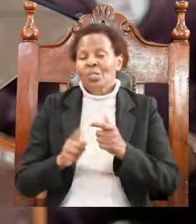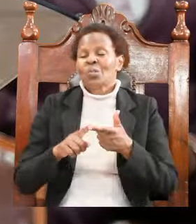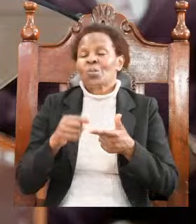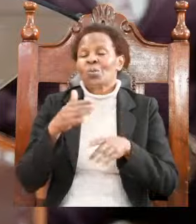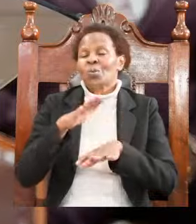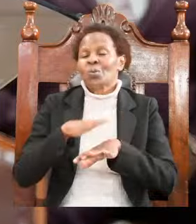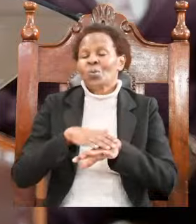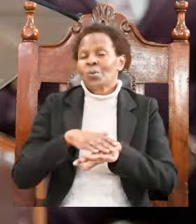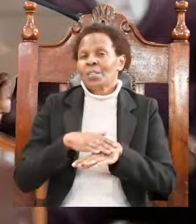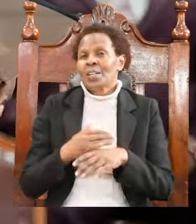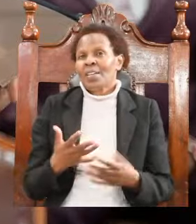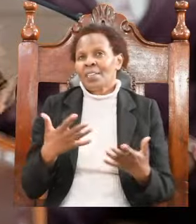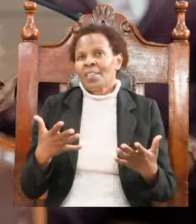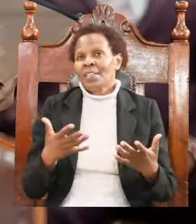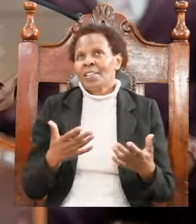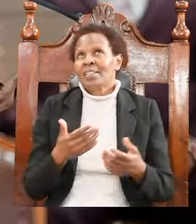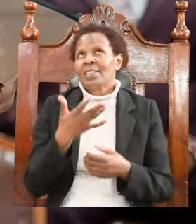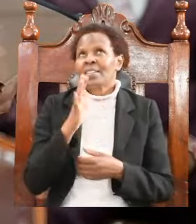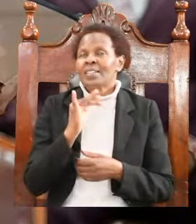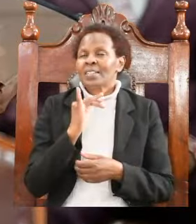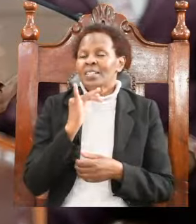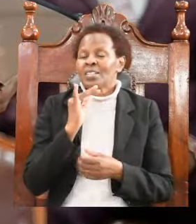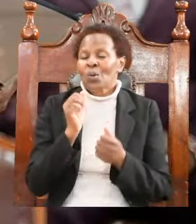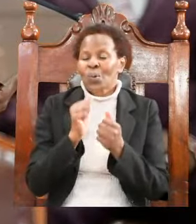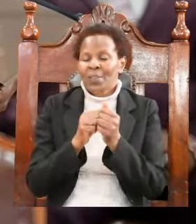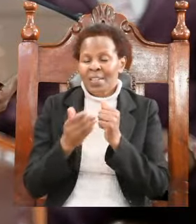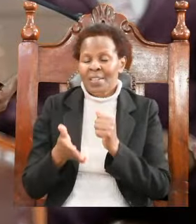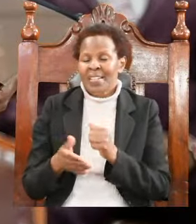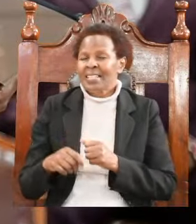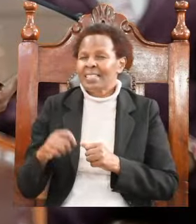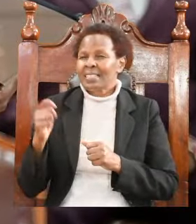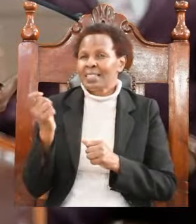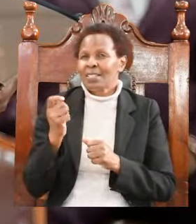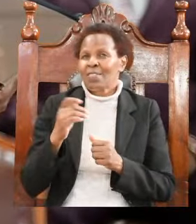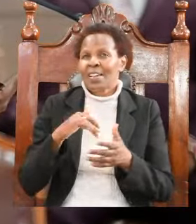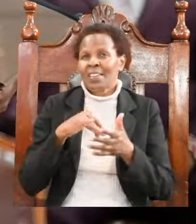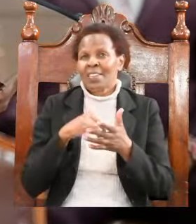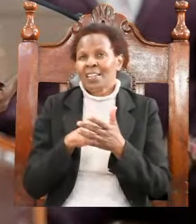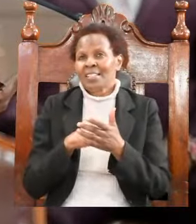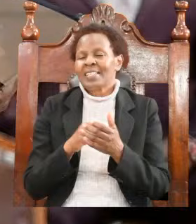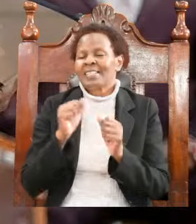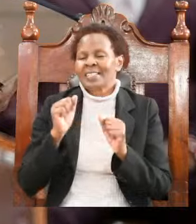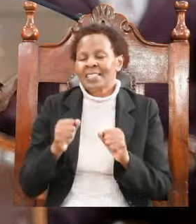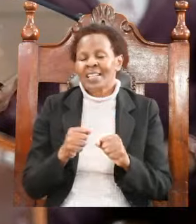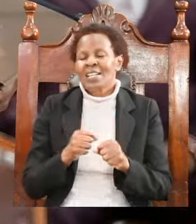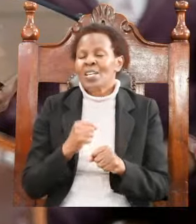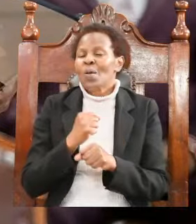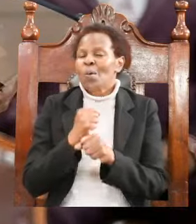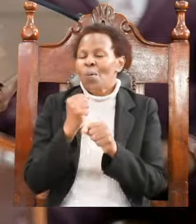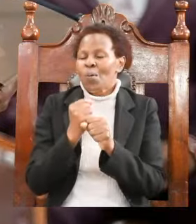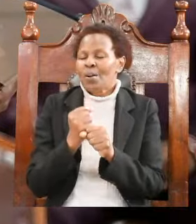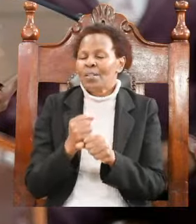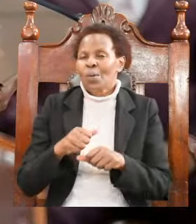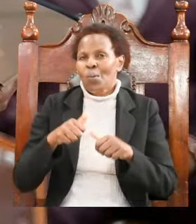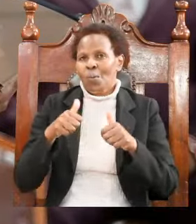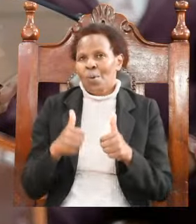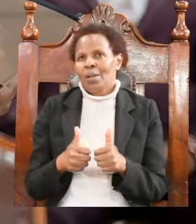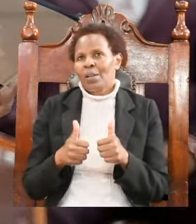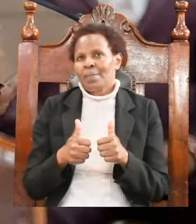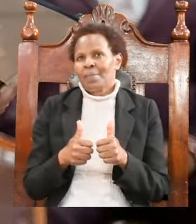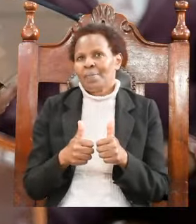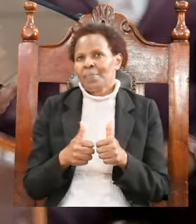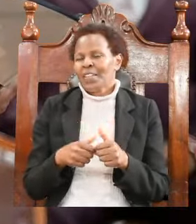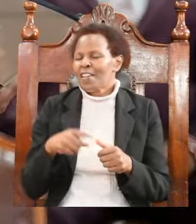and Christ has been with me. And here I am giving a testimony that I have fought a good fight. I